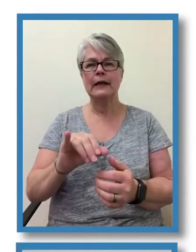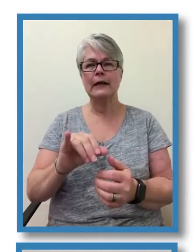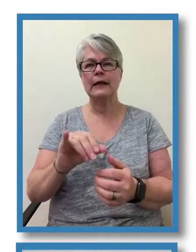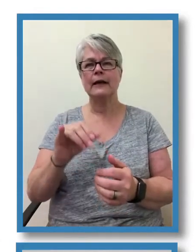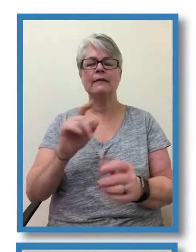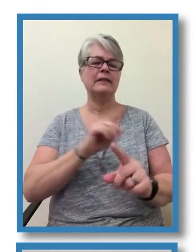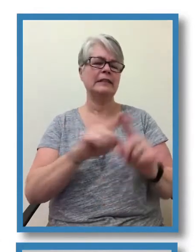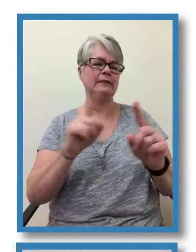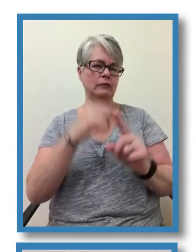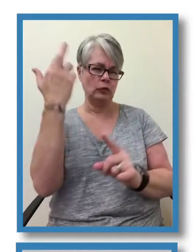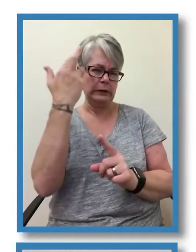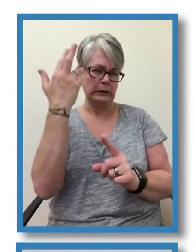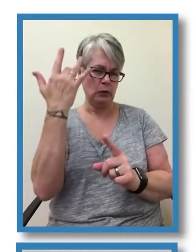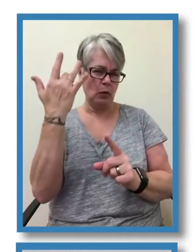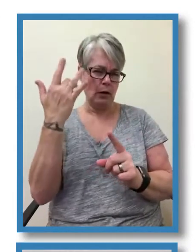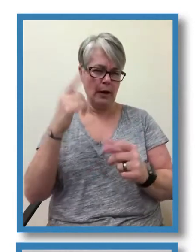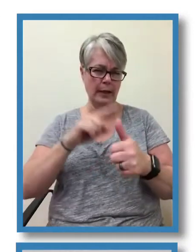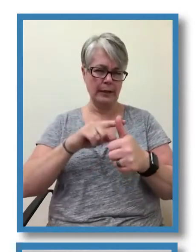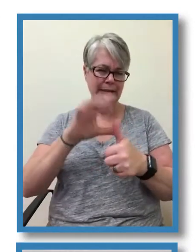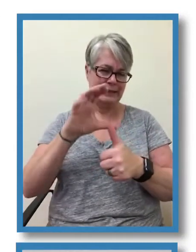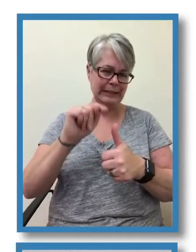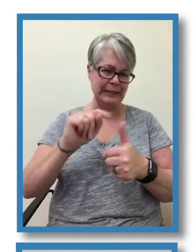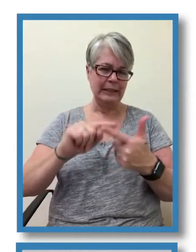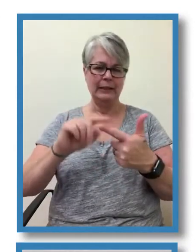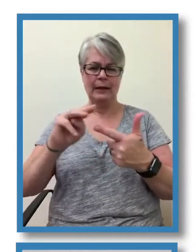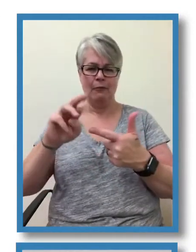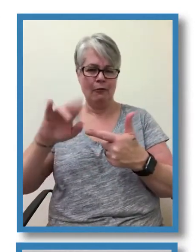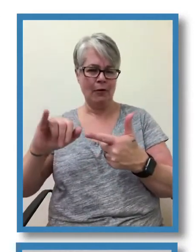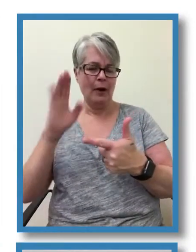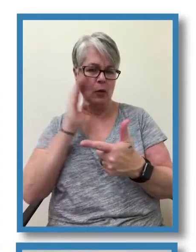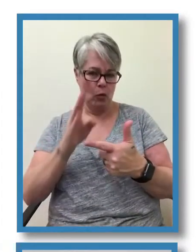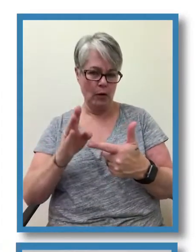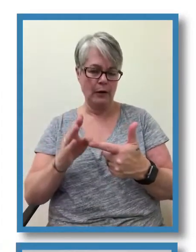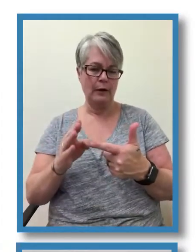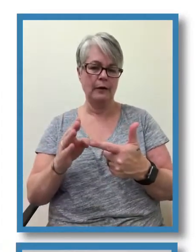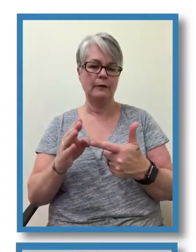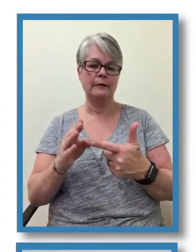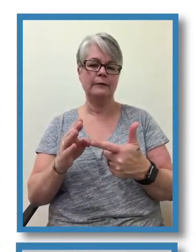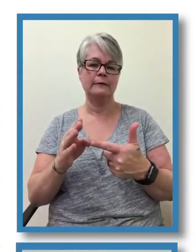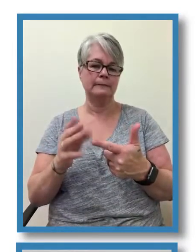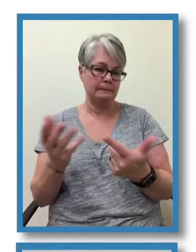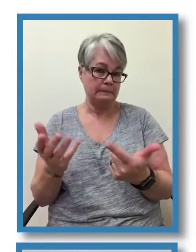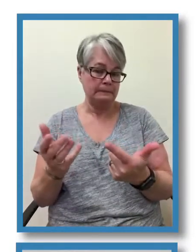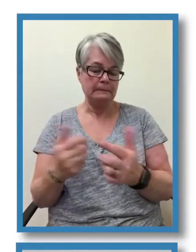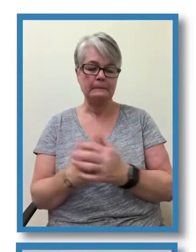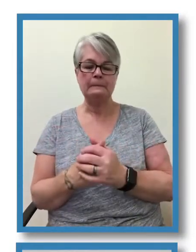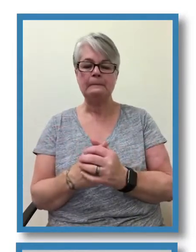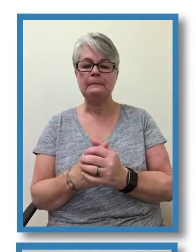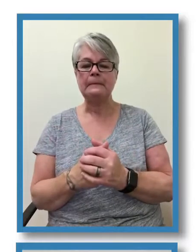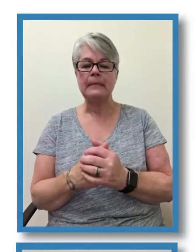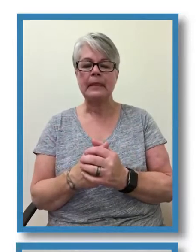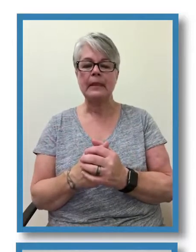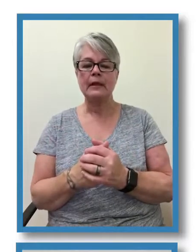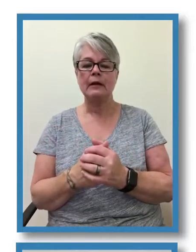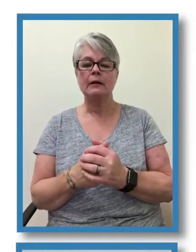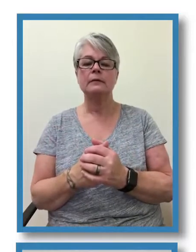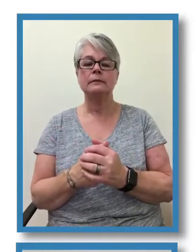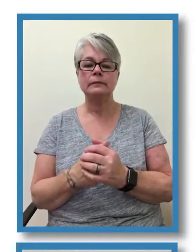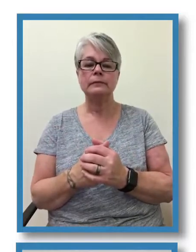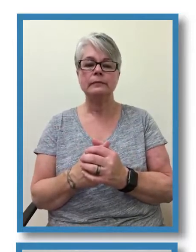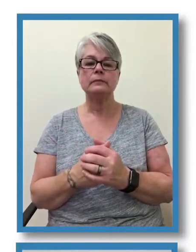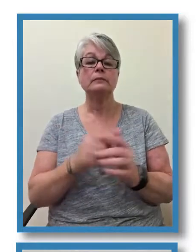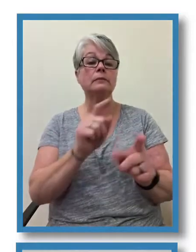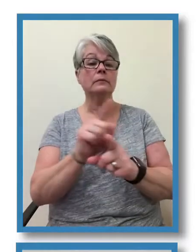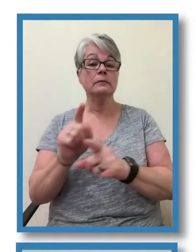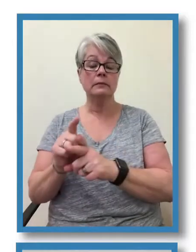we want to talk a little bit about the changes that are occurring at the cellular level in the brain. So this is